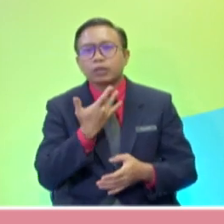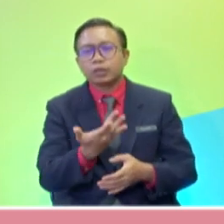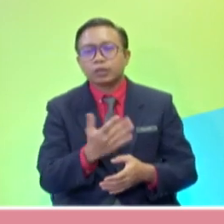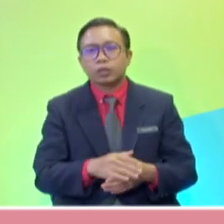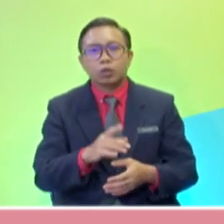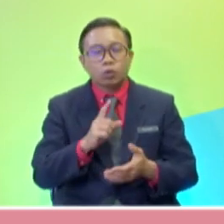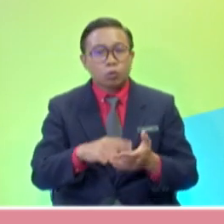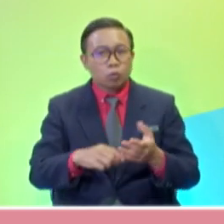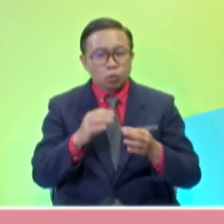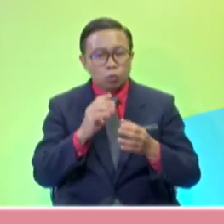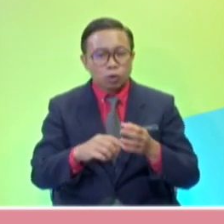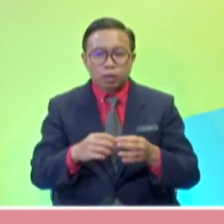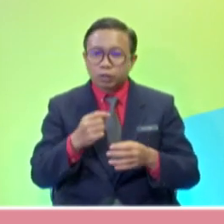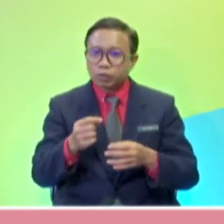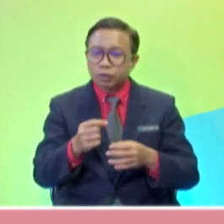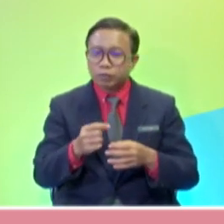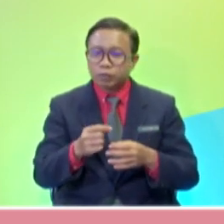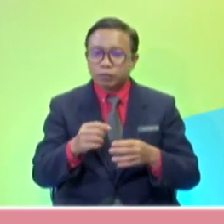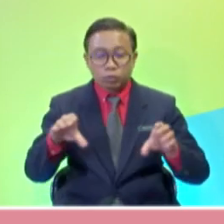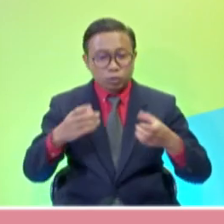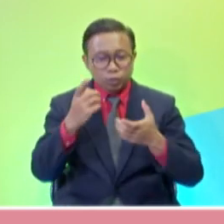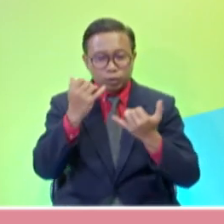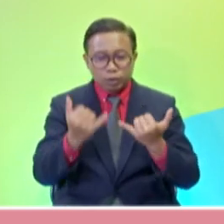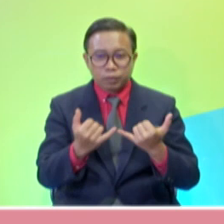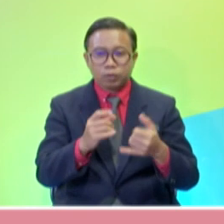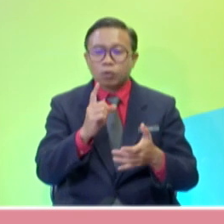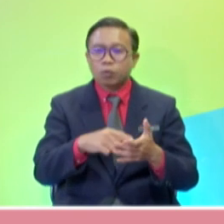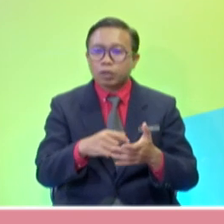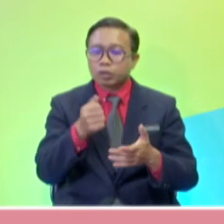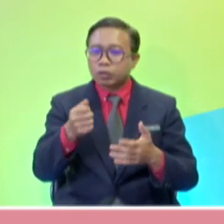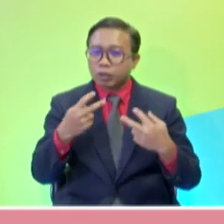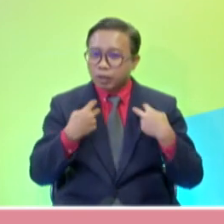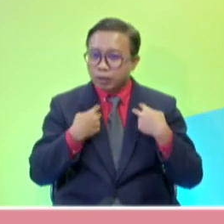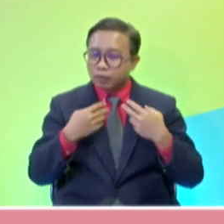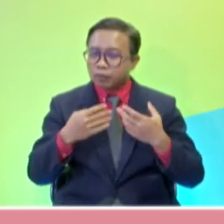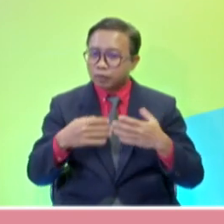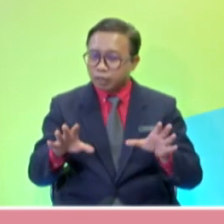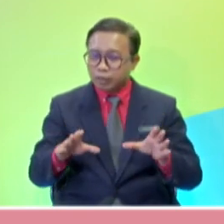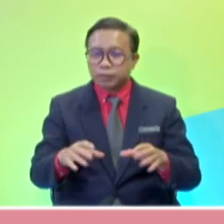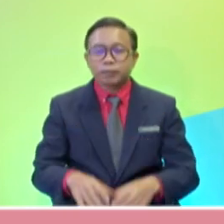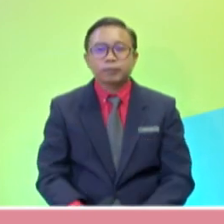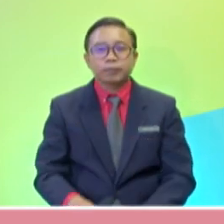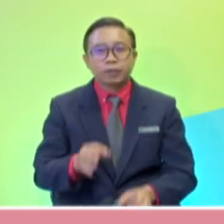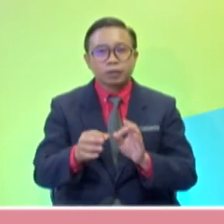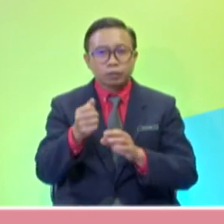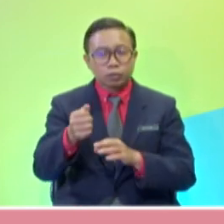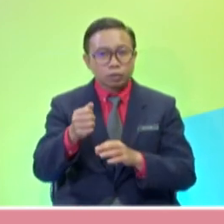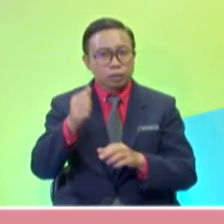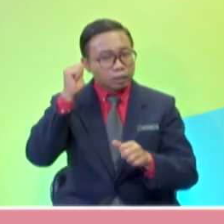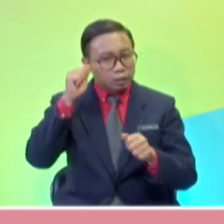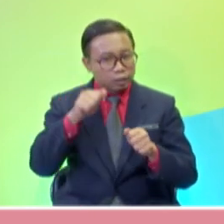what you've already done, what you're doing now, and what you haven't done yet. And if you can recall